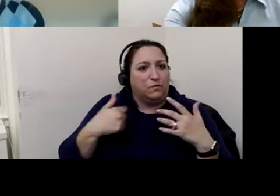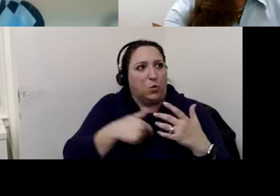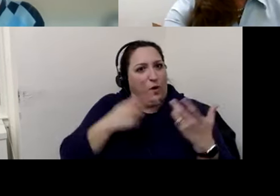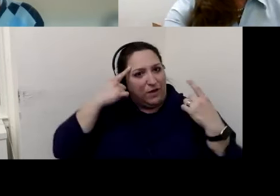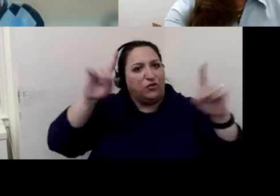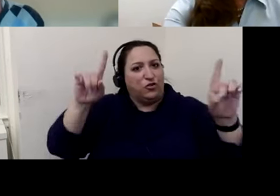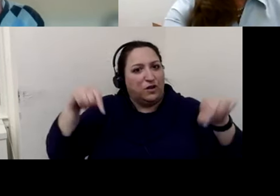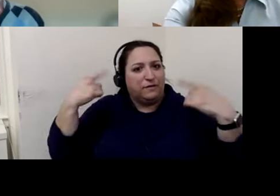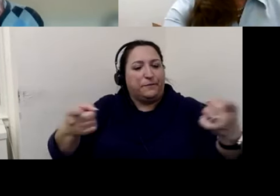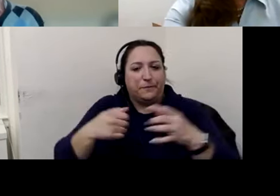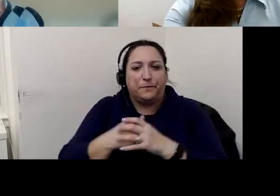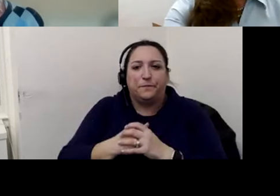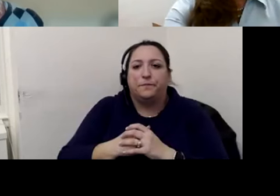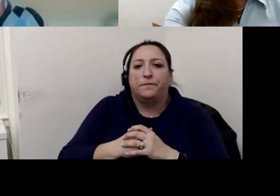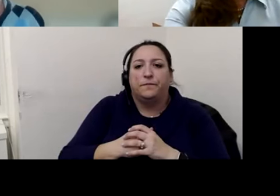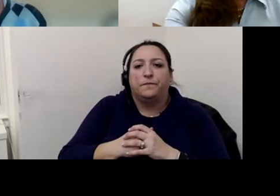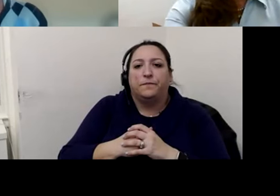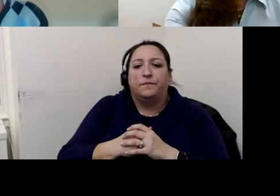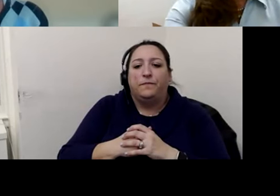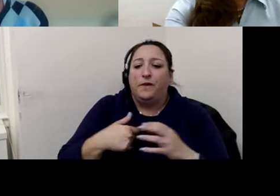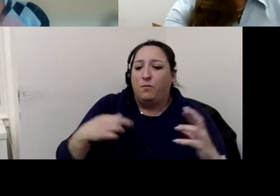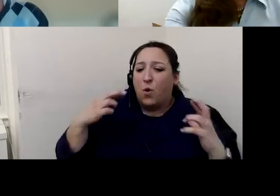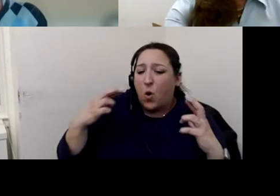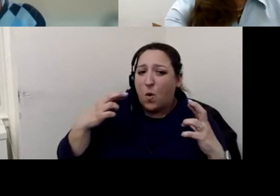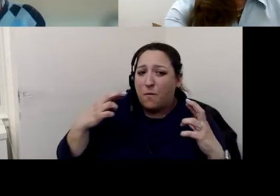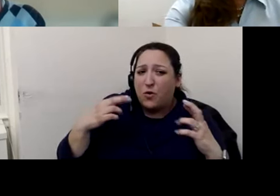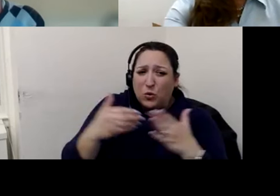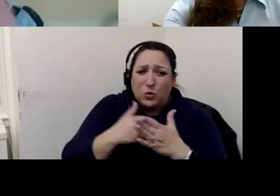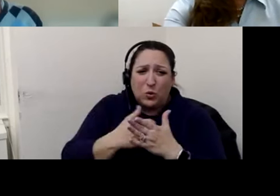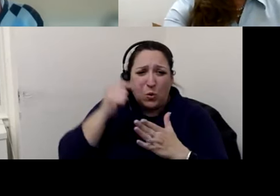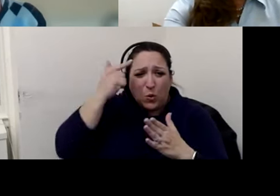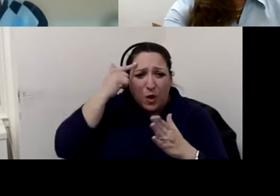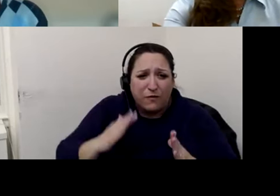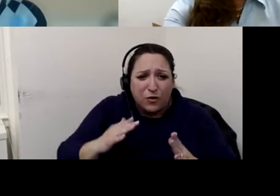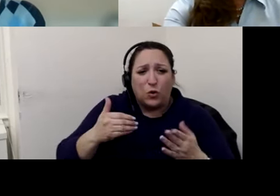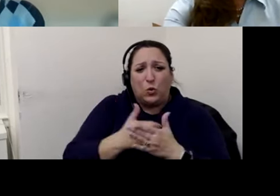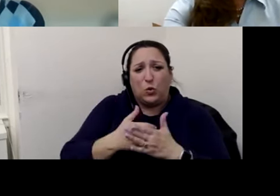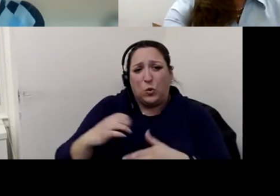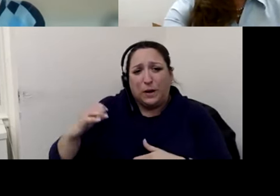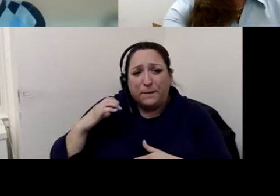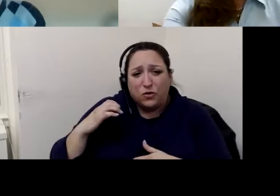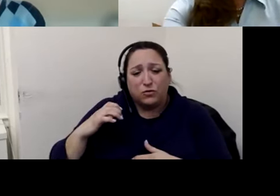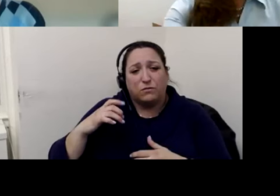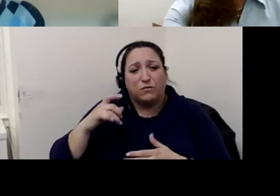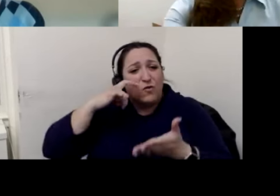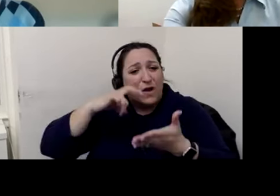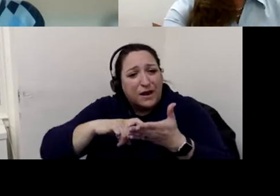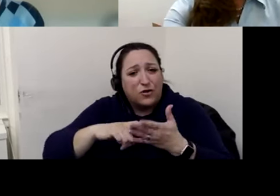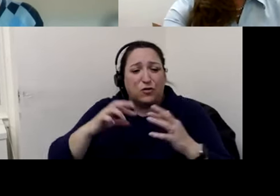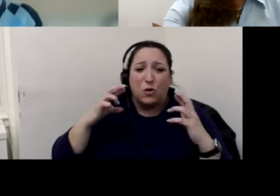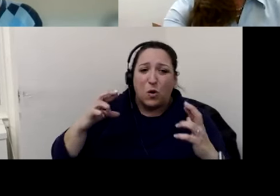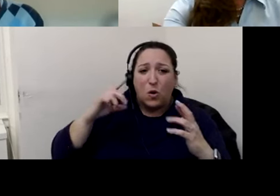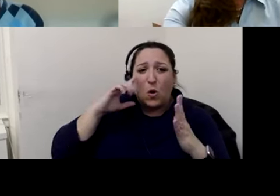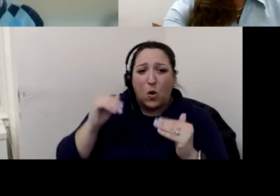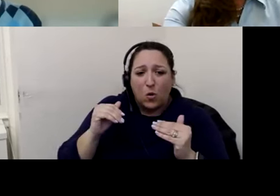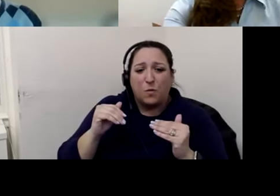achieved. And I'm hopeful that with the new governor and the new commissioner, recognition and hope to the